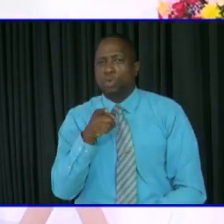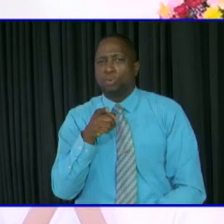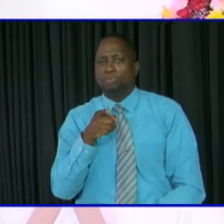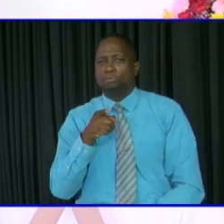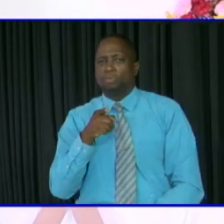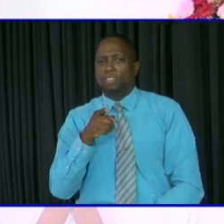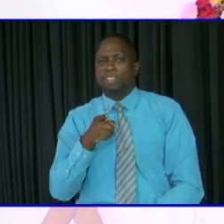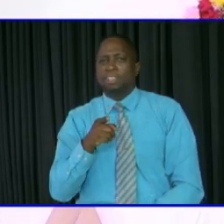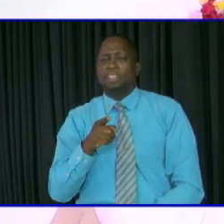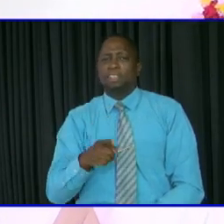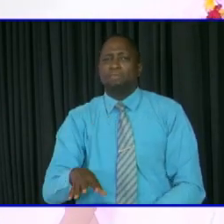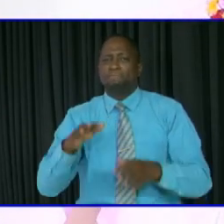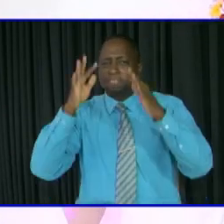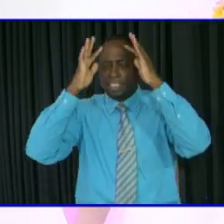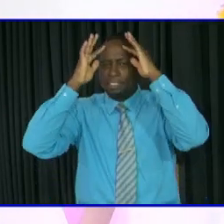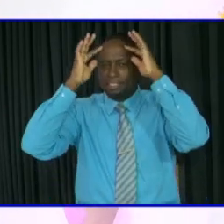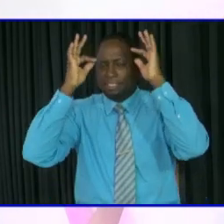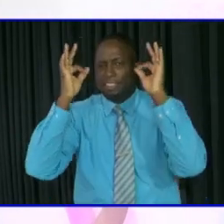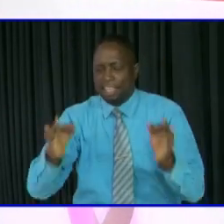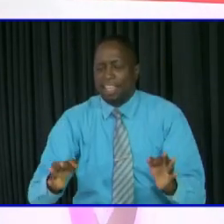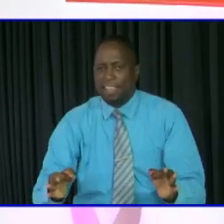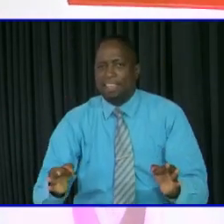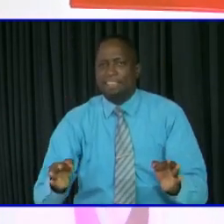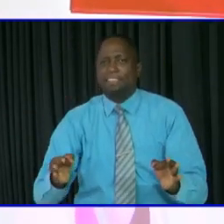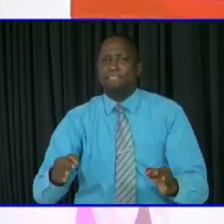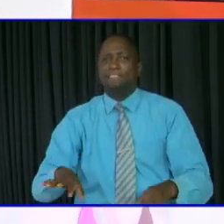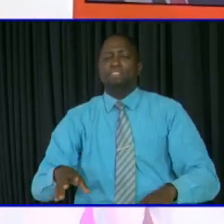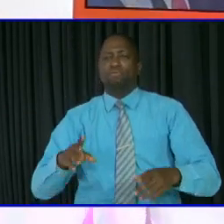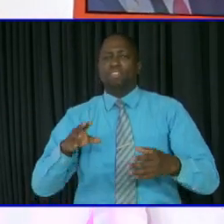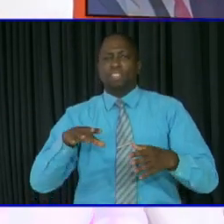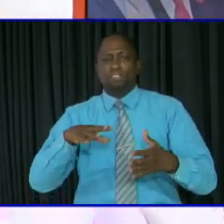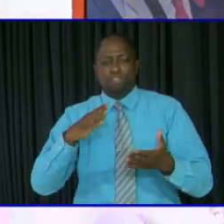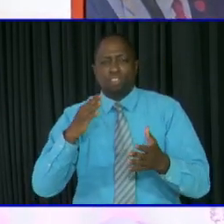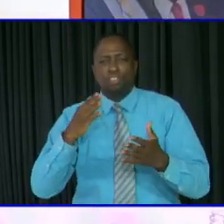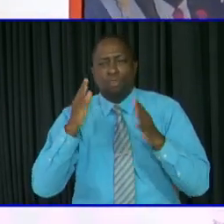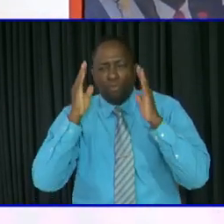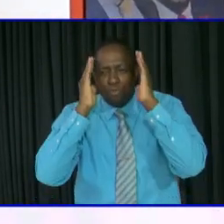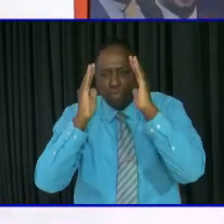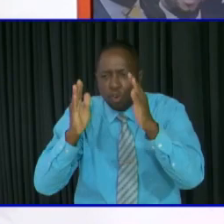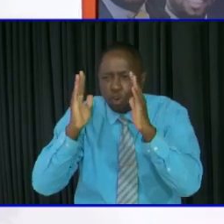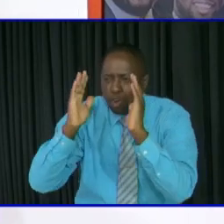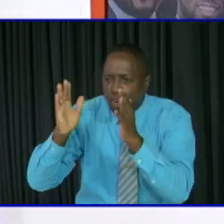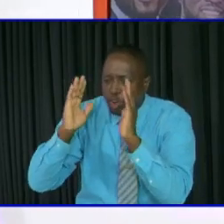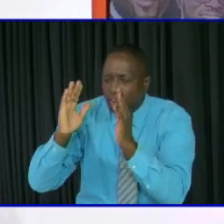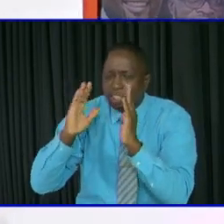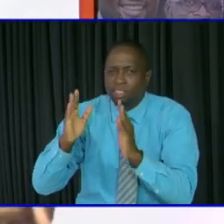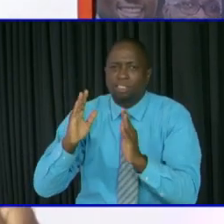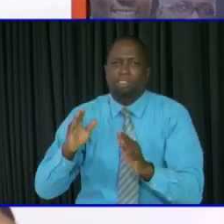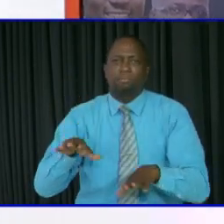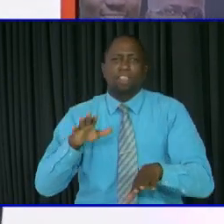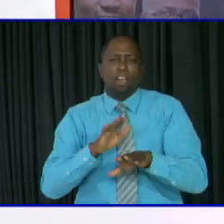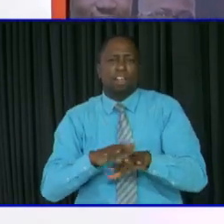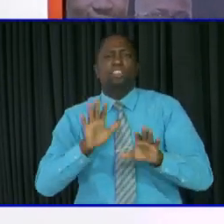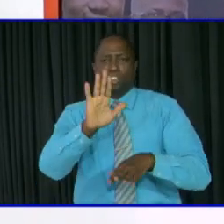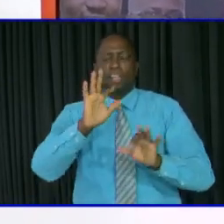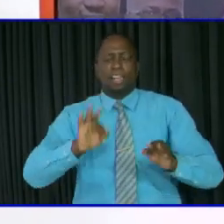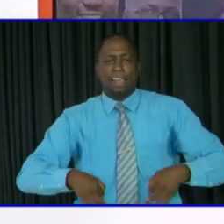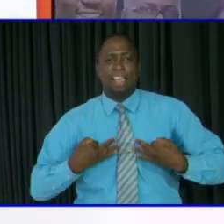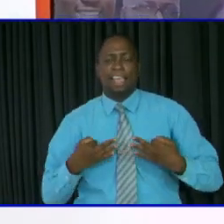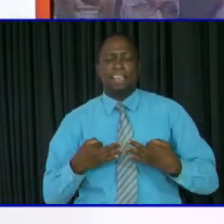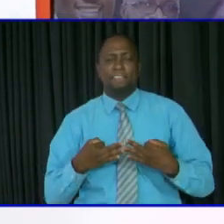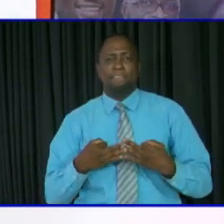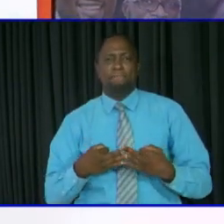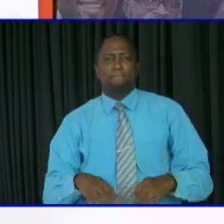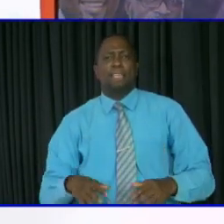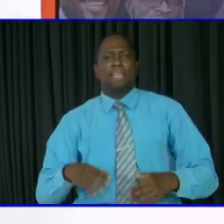are, will stop, examine your ways, see to it whether or not you are ready. I